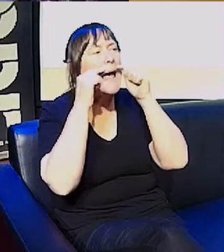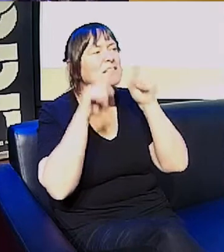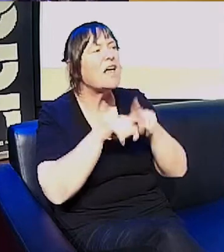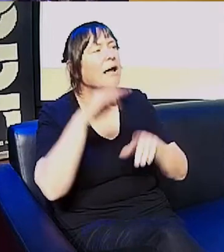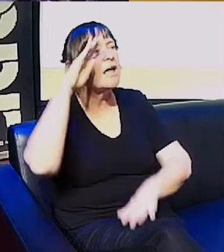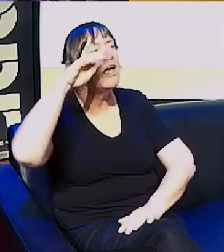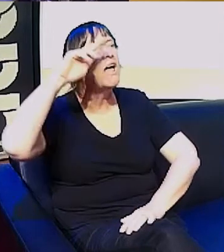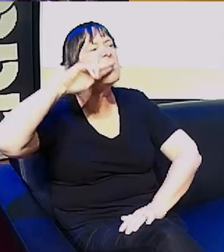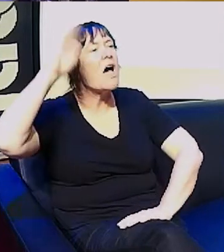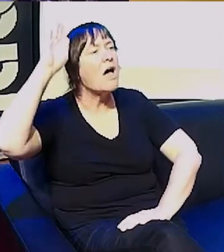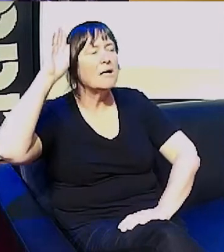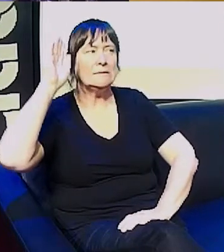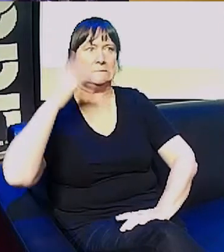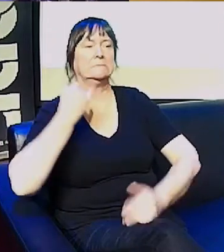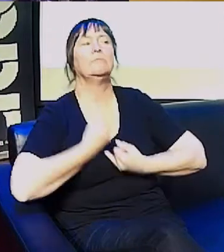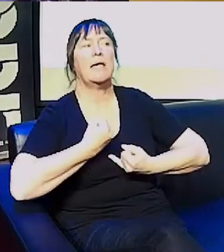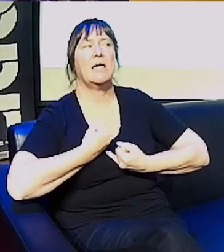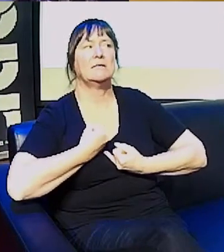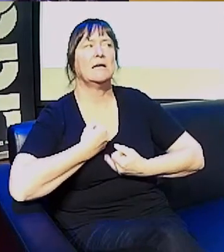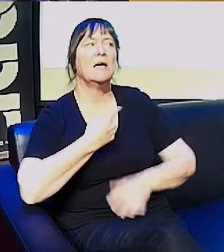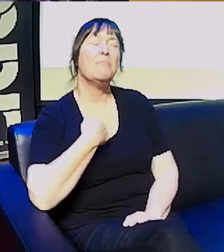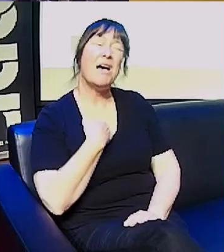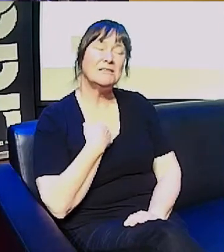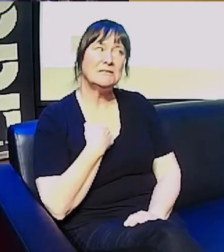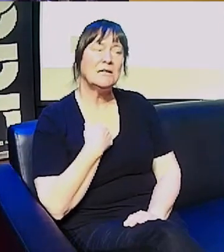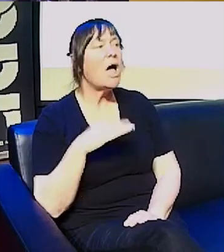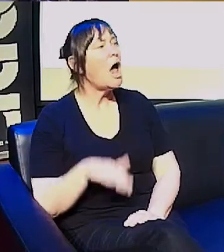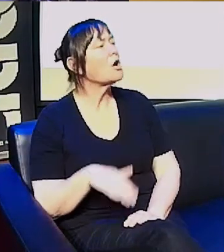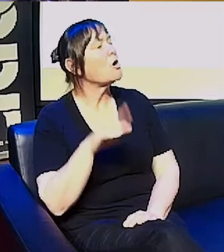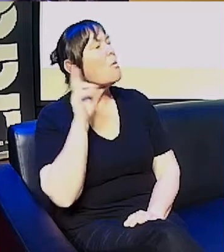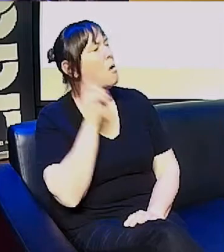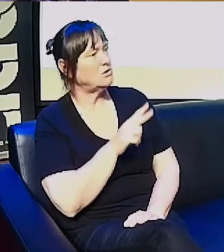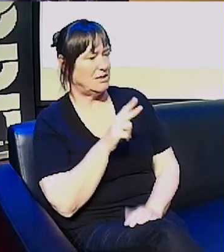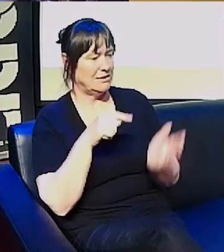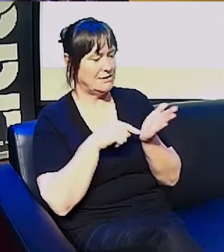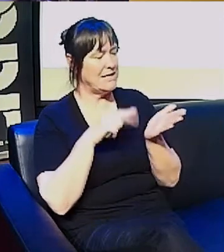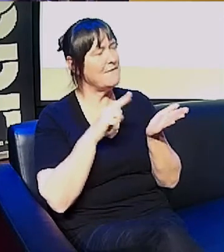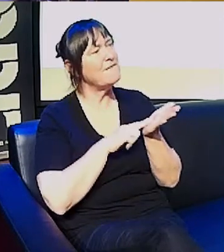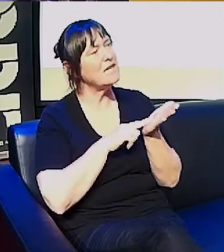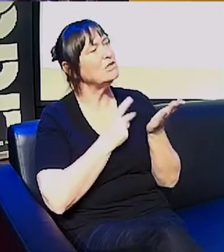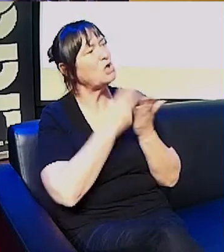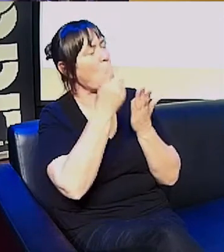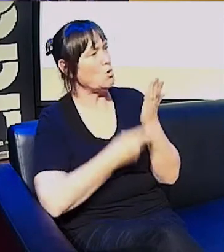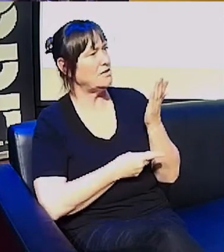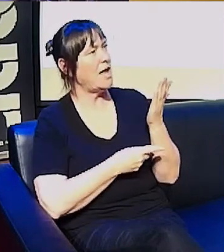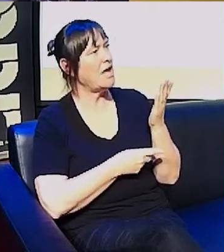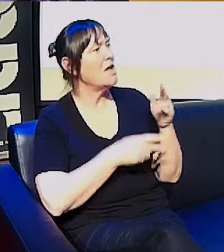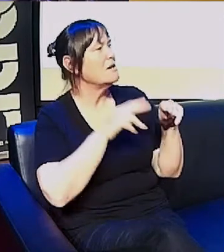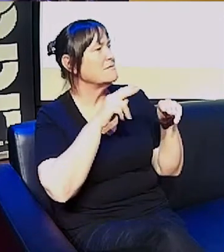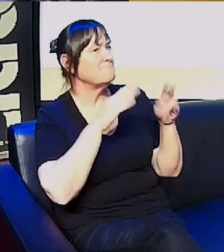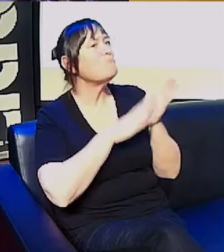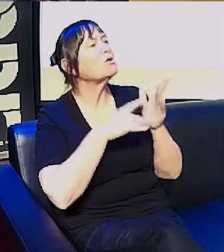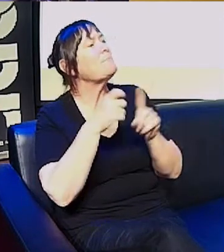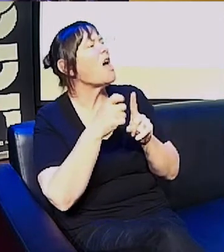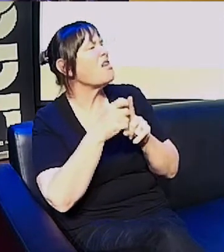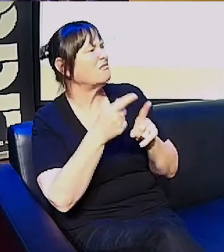to recognise the intention behind acts like that. I grew up watching Fawlty Towers and Monty Python, where mocking those groups was not endorsement of their